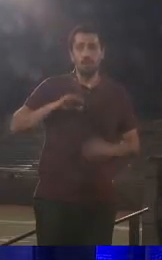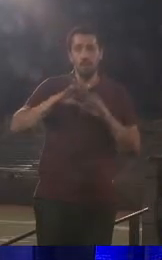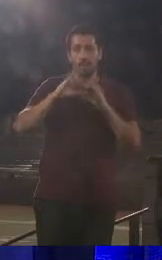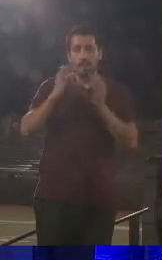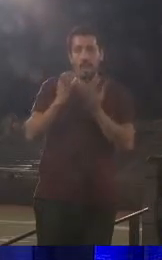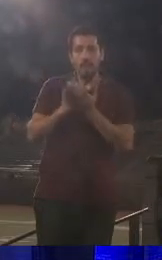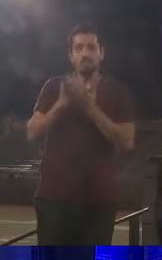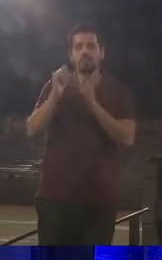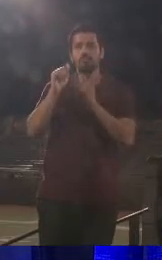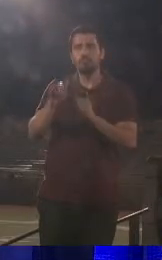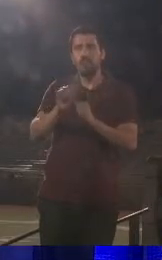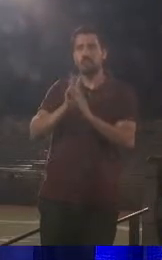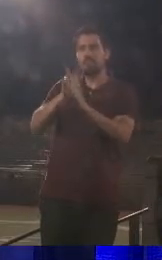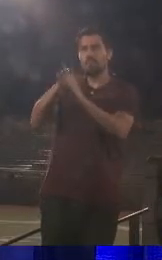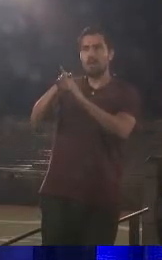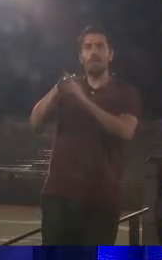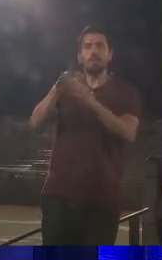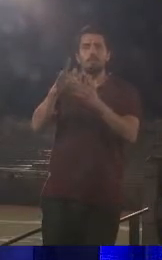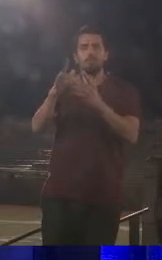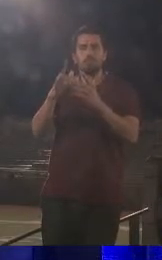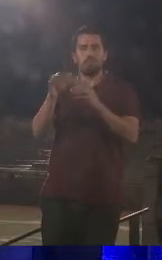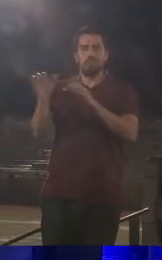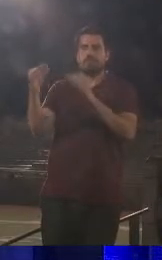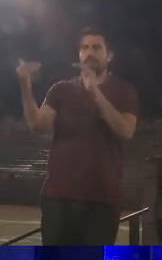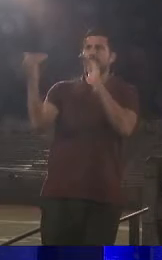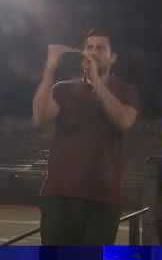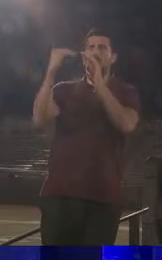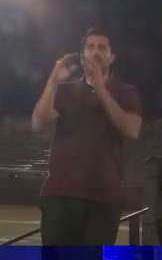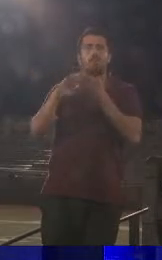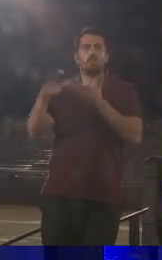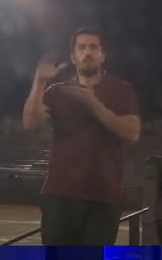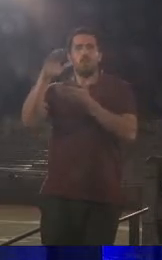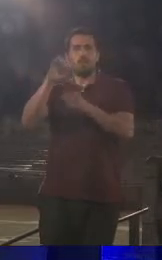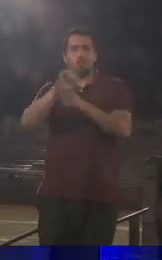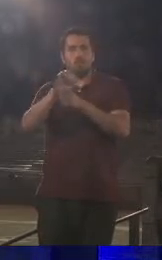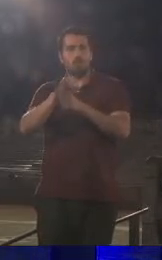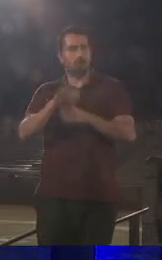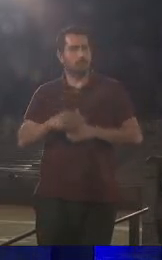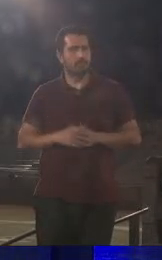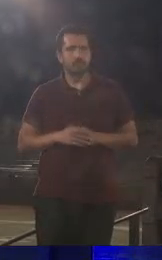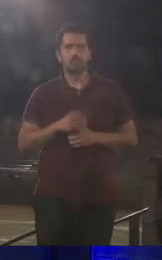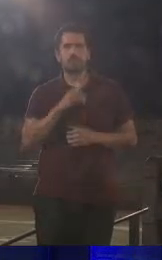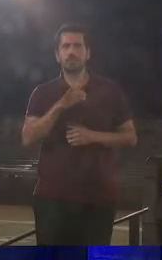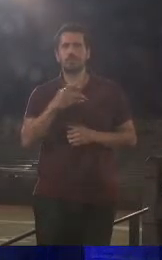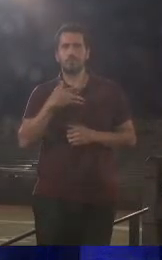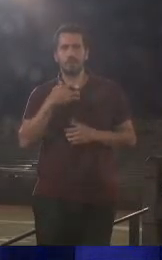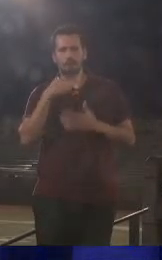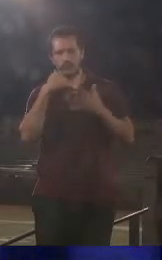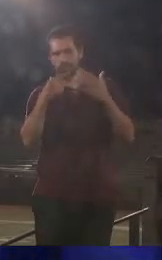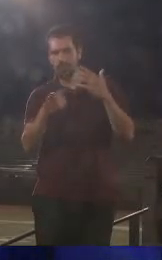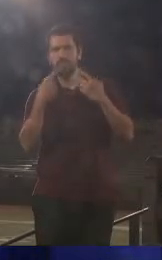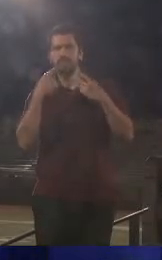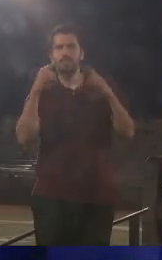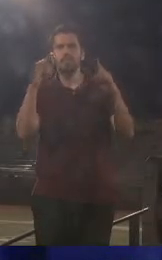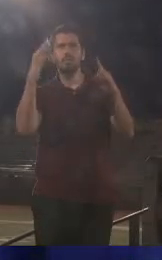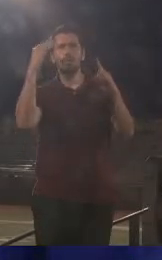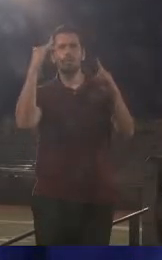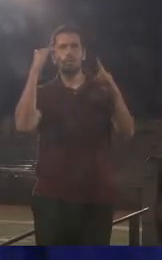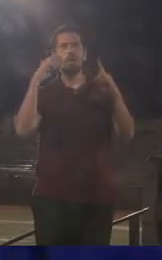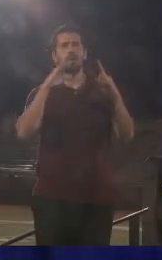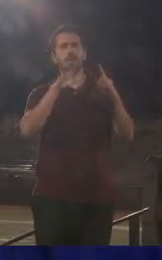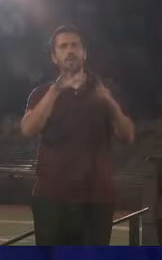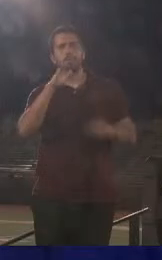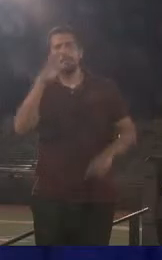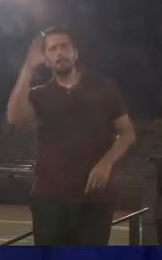representative of college coursework. He feels his success in this upper-level coursework is due to the encouragement